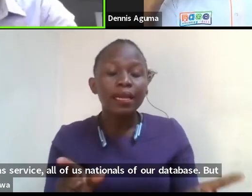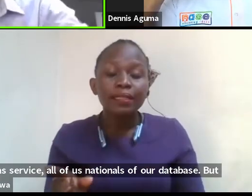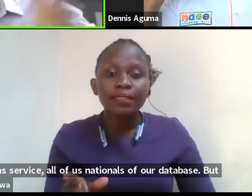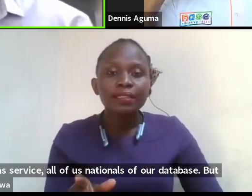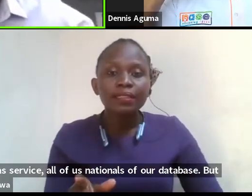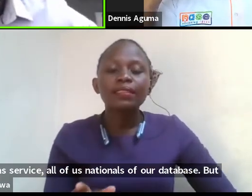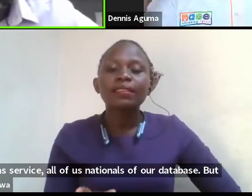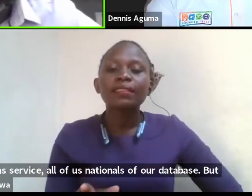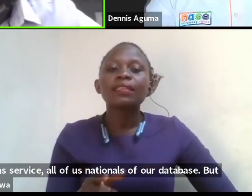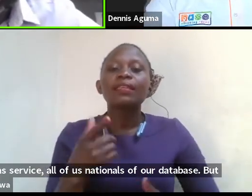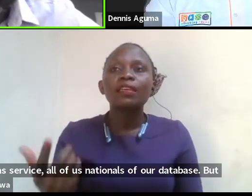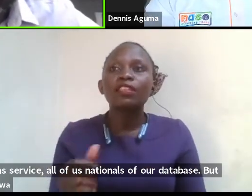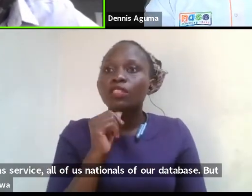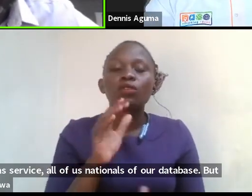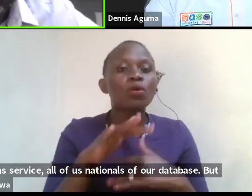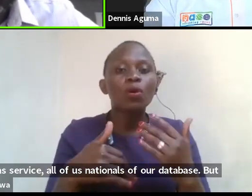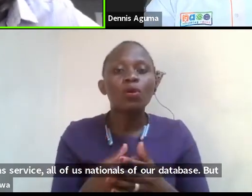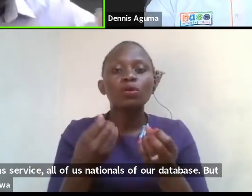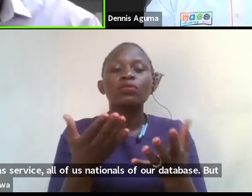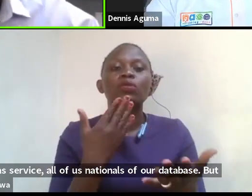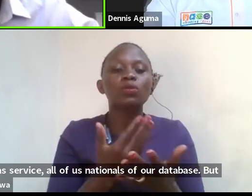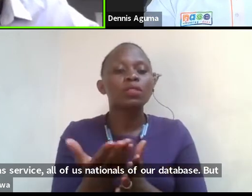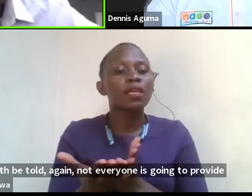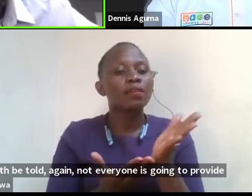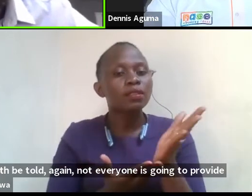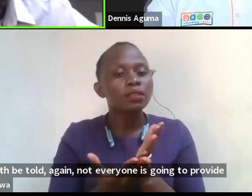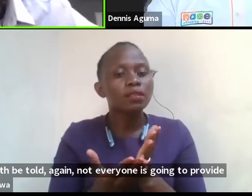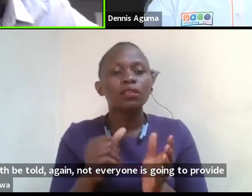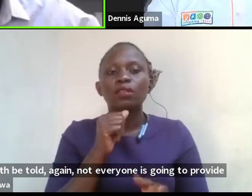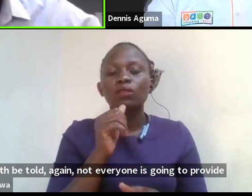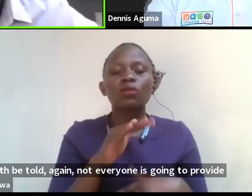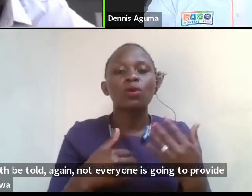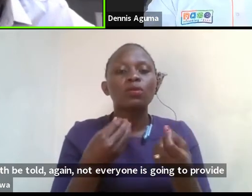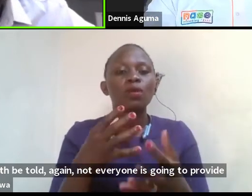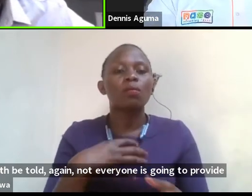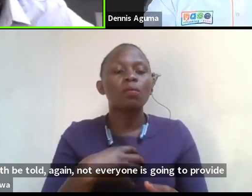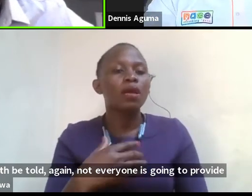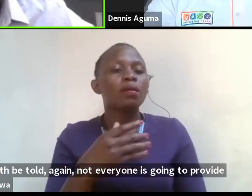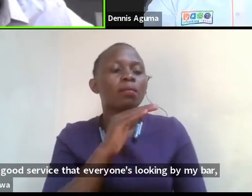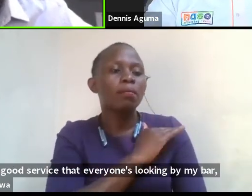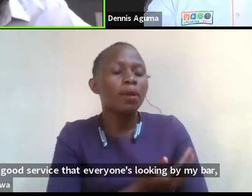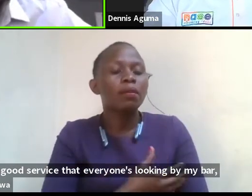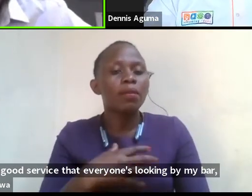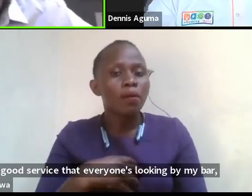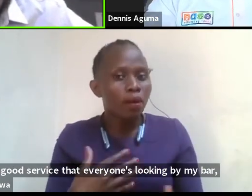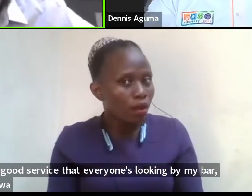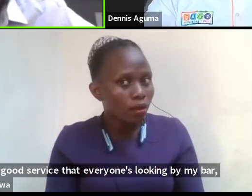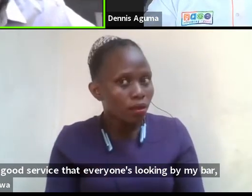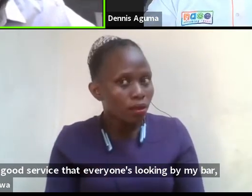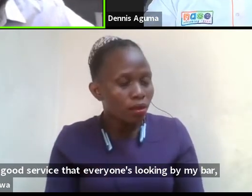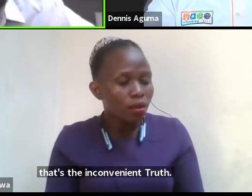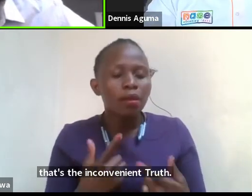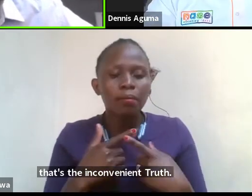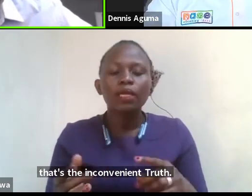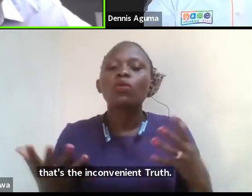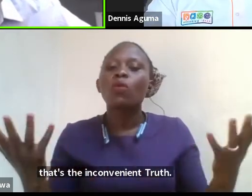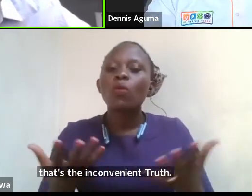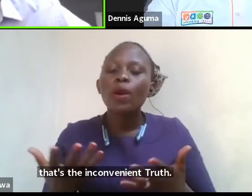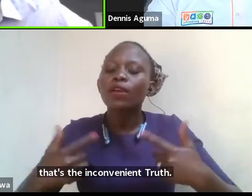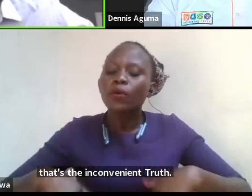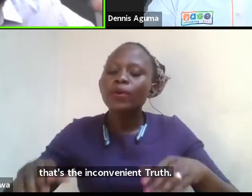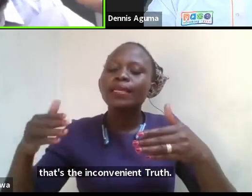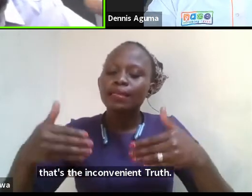again, not everyone is going to provide a good service. Not everyone is going to provide manpower. That's the inconvenient truth. But where can we as young